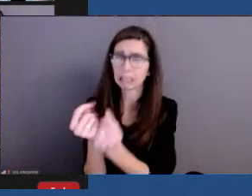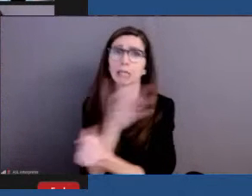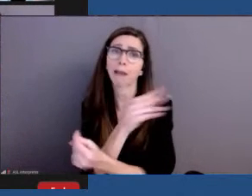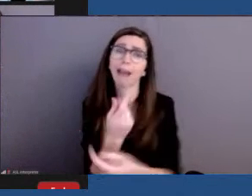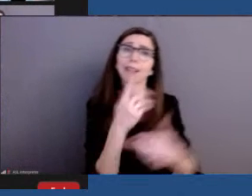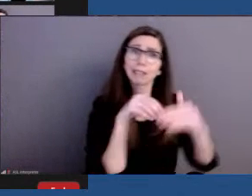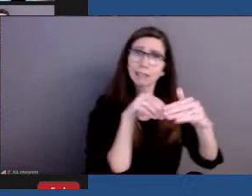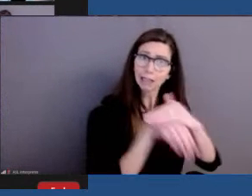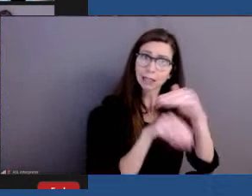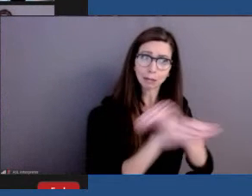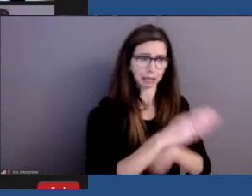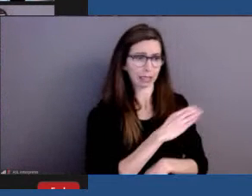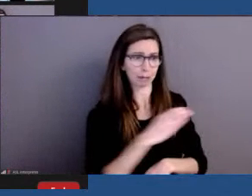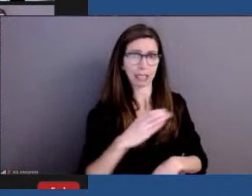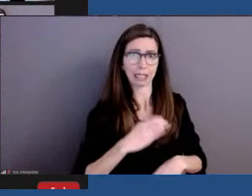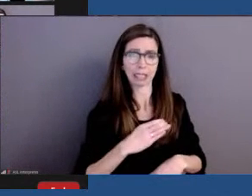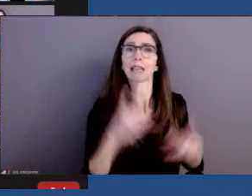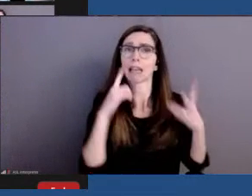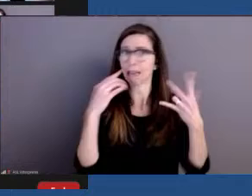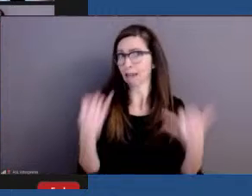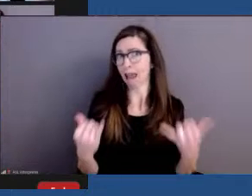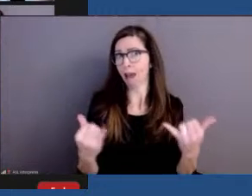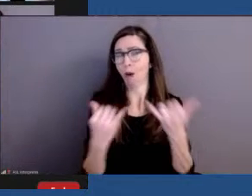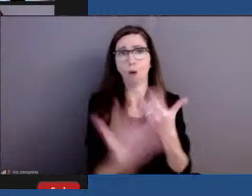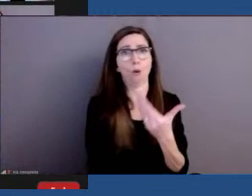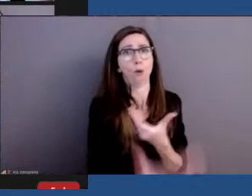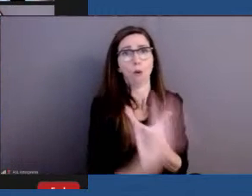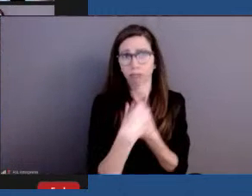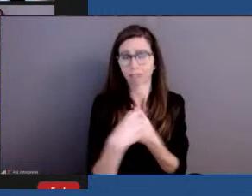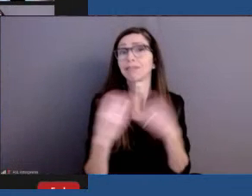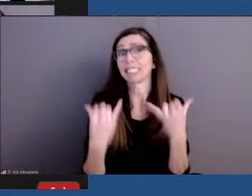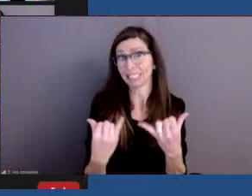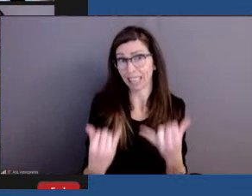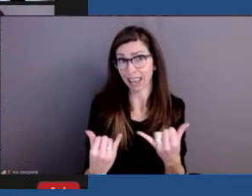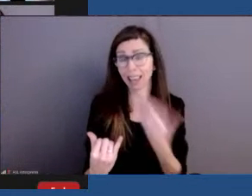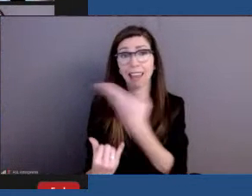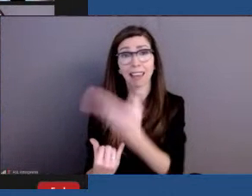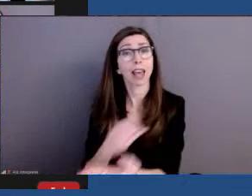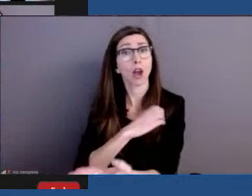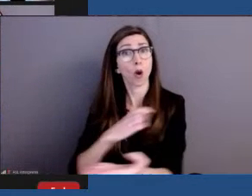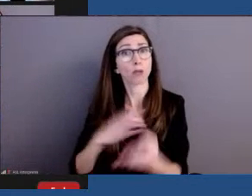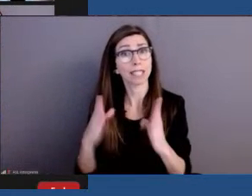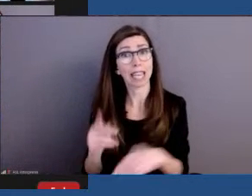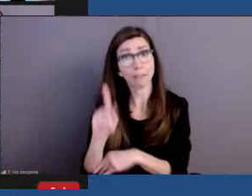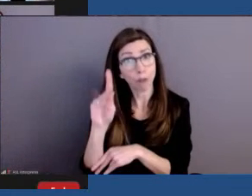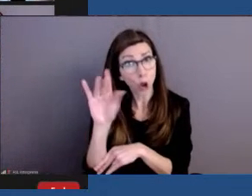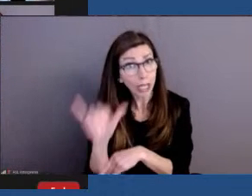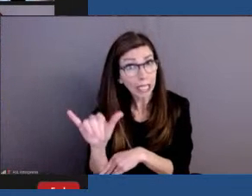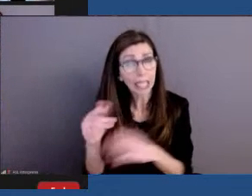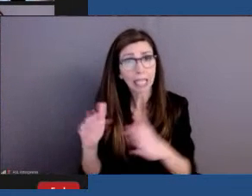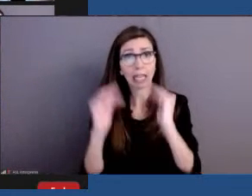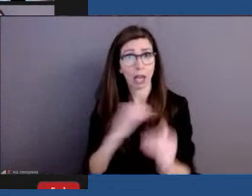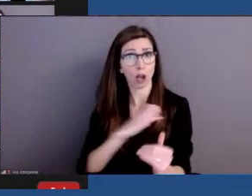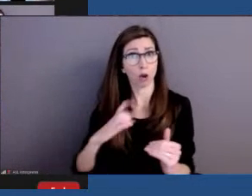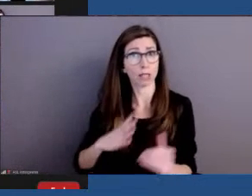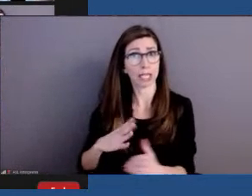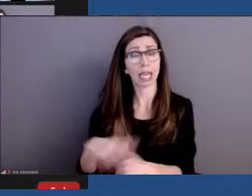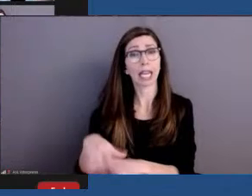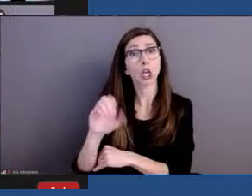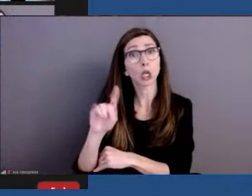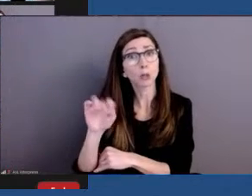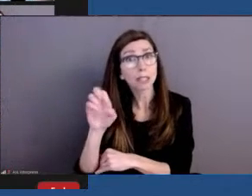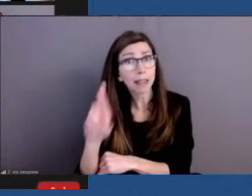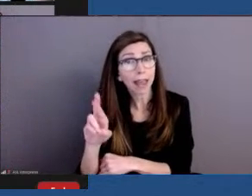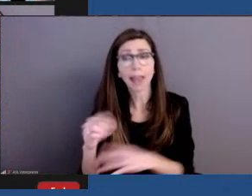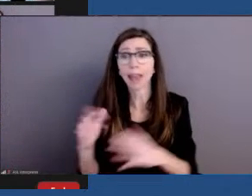Committee who have joined us today. Conseiller Fleury, Conseiller Cloutier, Conseiller